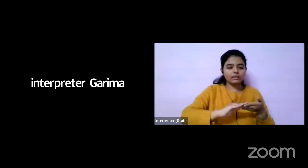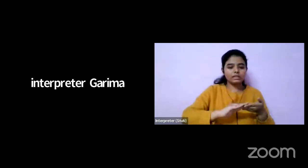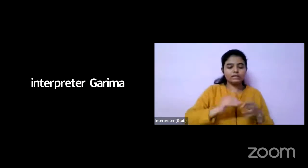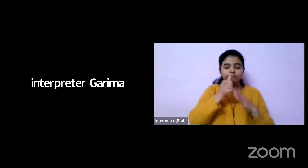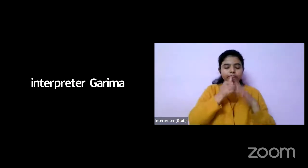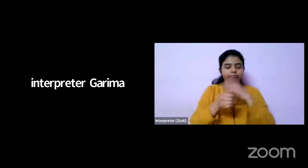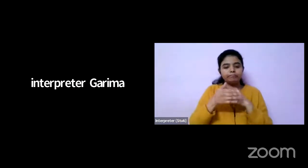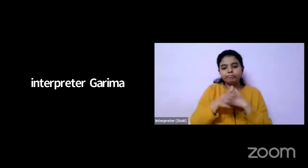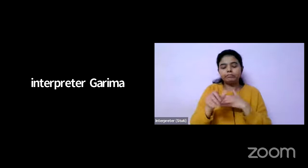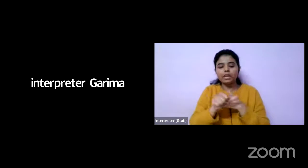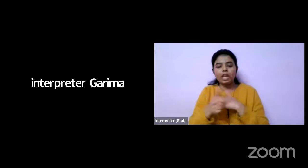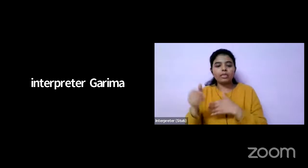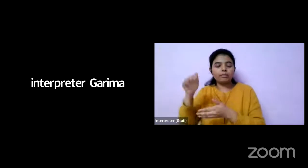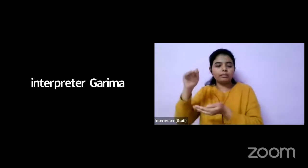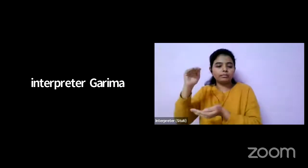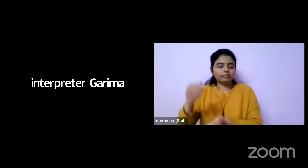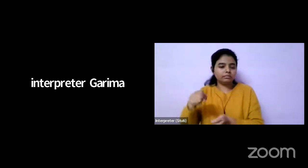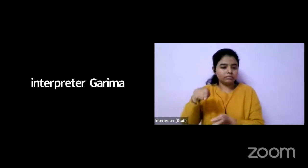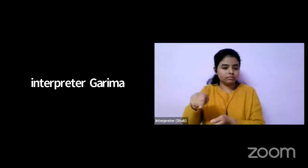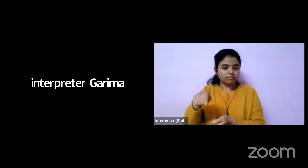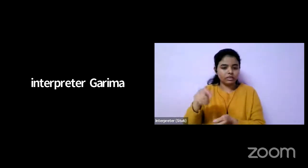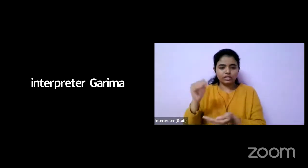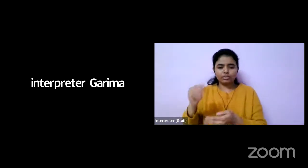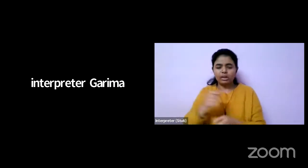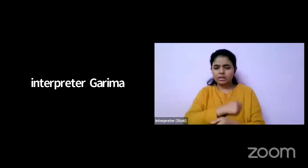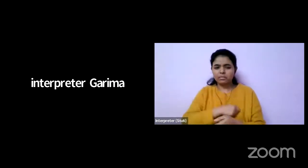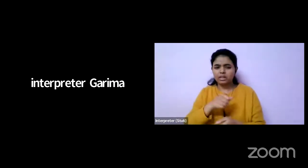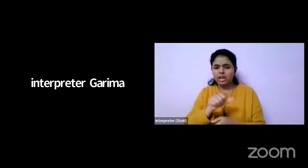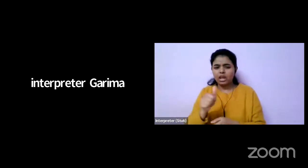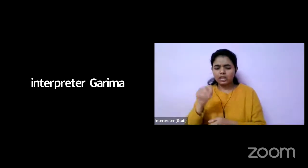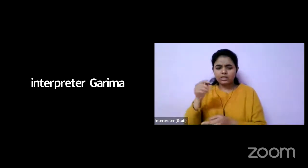Because the madness,